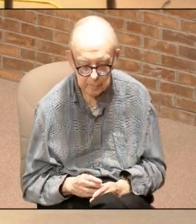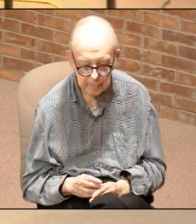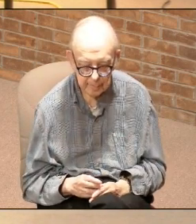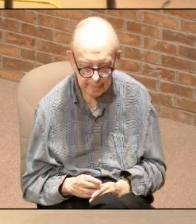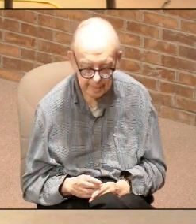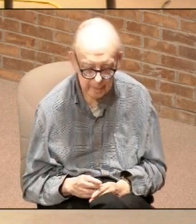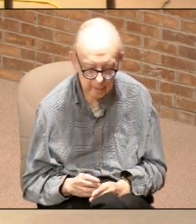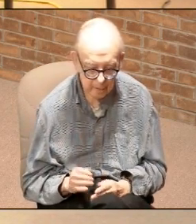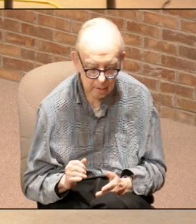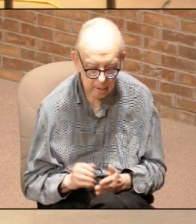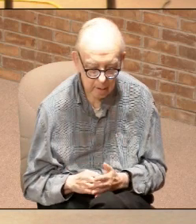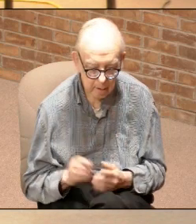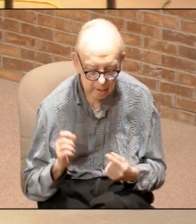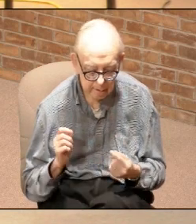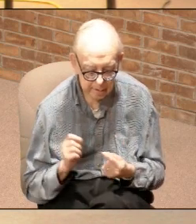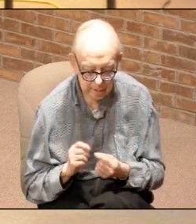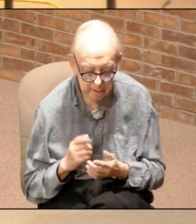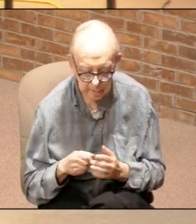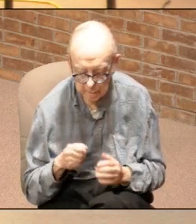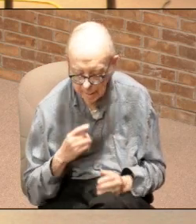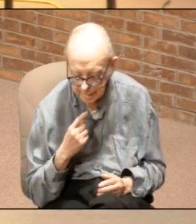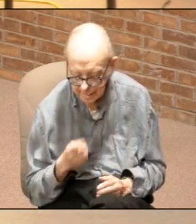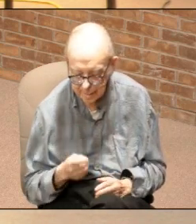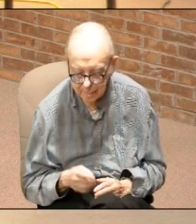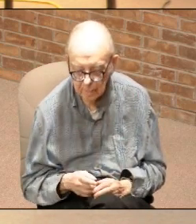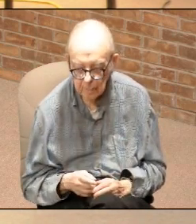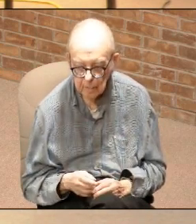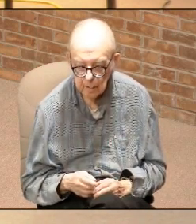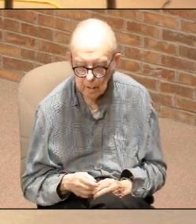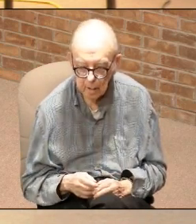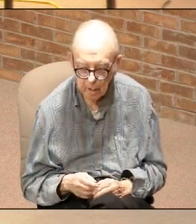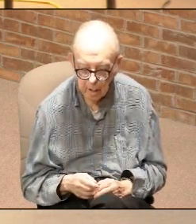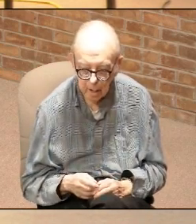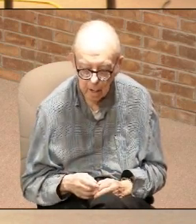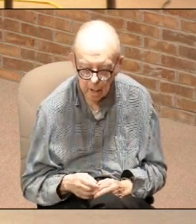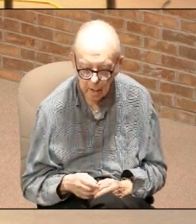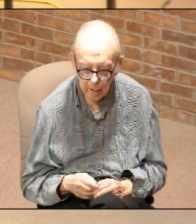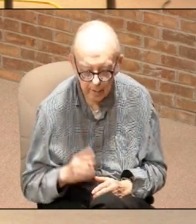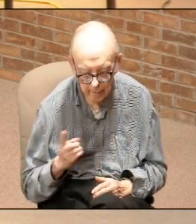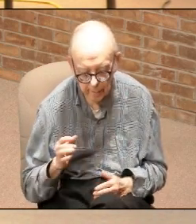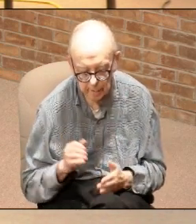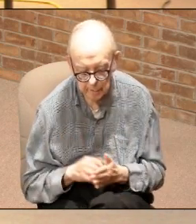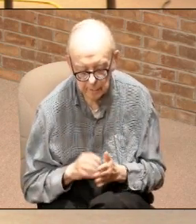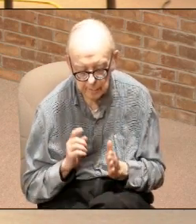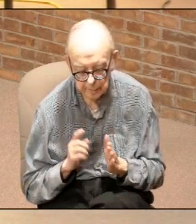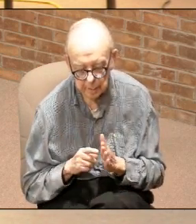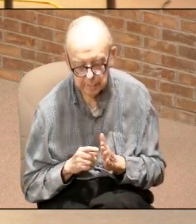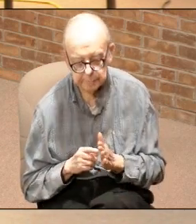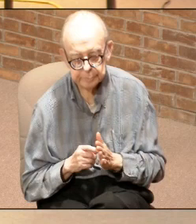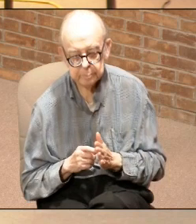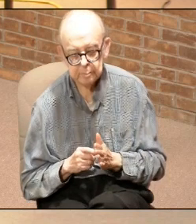and that's exactly what god says okay so think about it for a minute